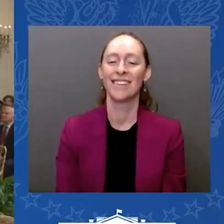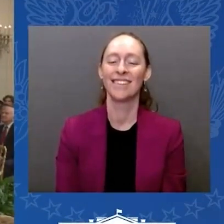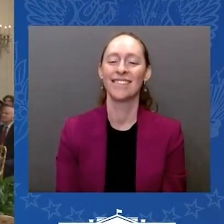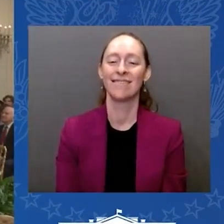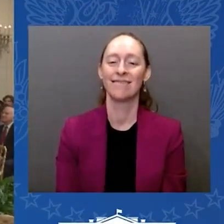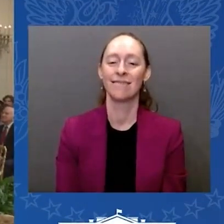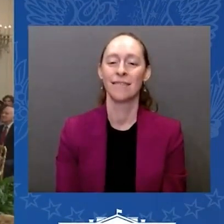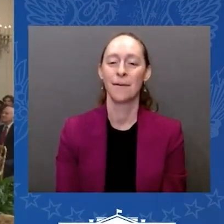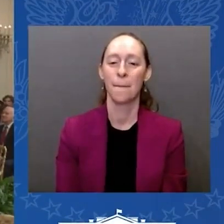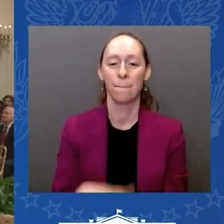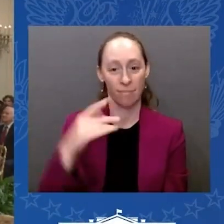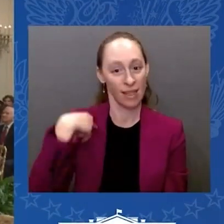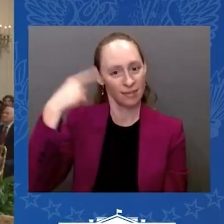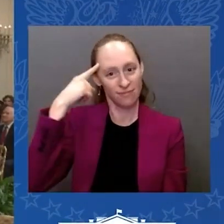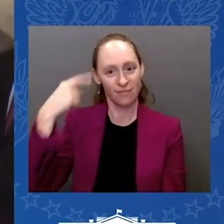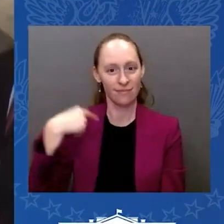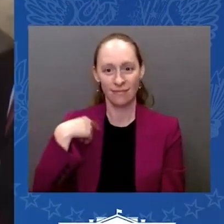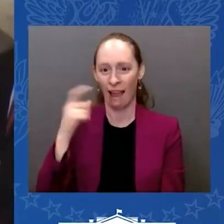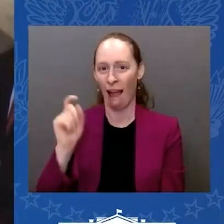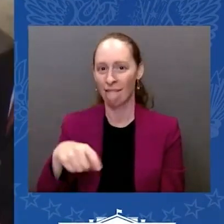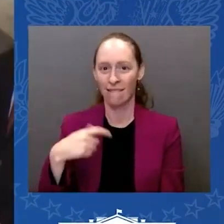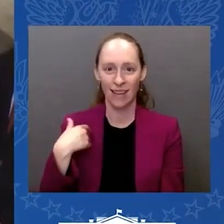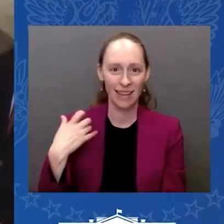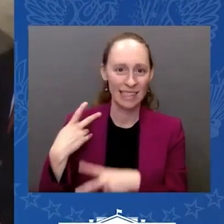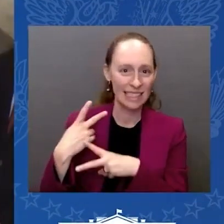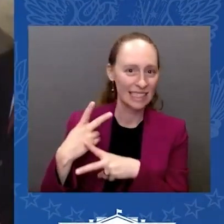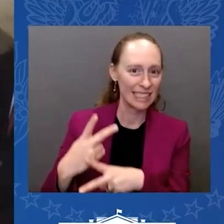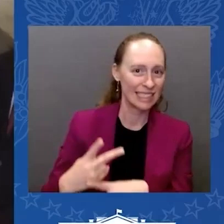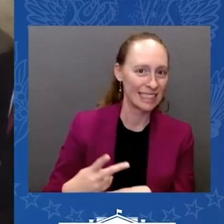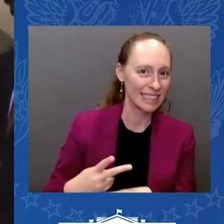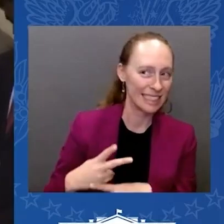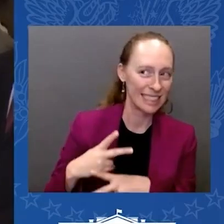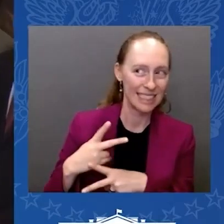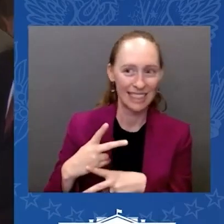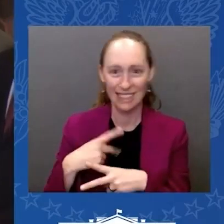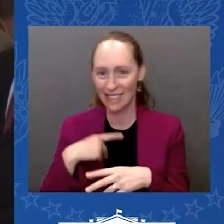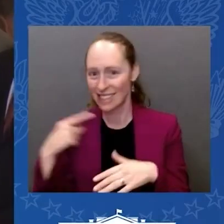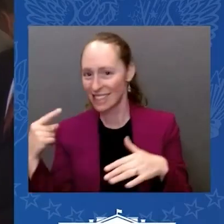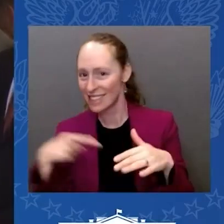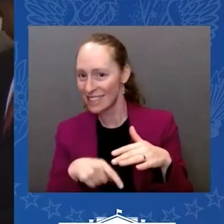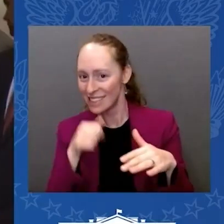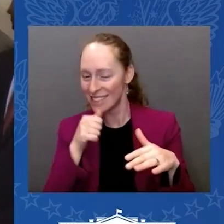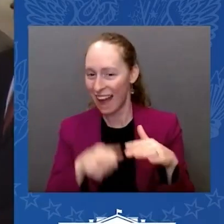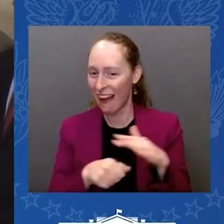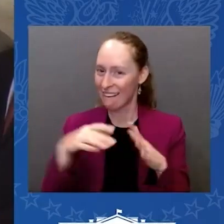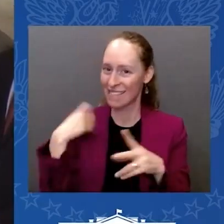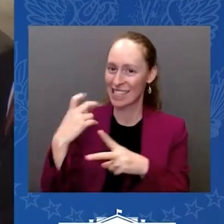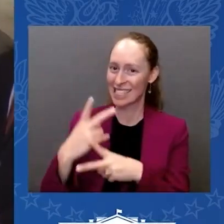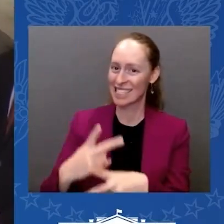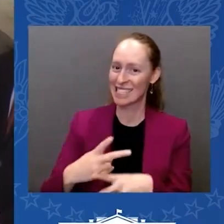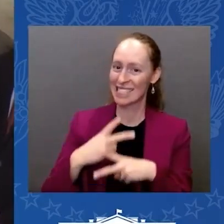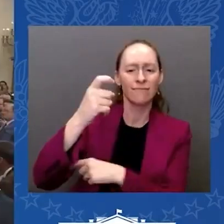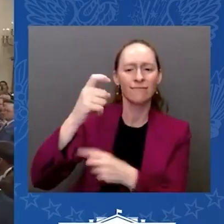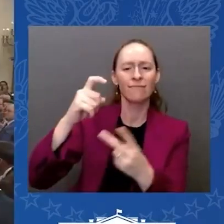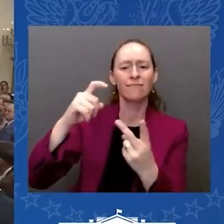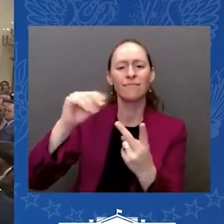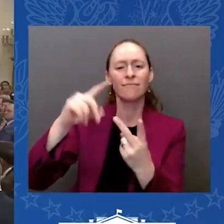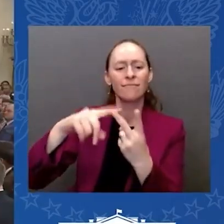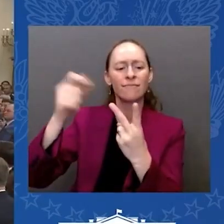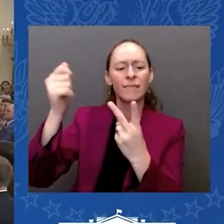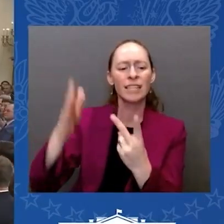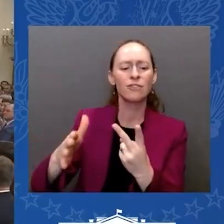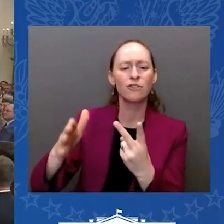Another ridiculous dog and pony show. I don't resent the Braves being there and taking up Biden's time because Biden would be taking a